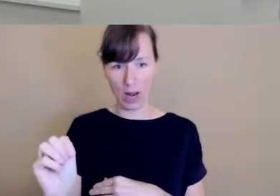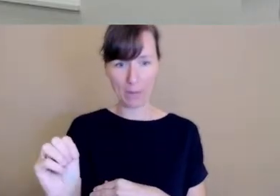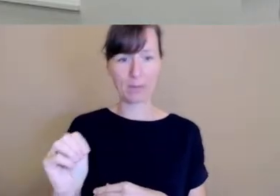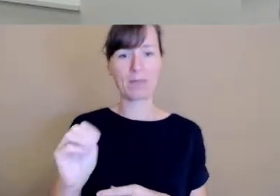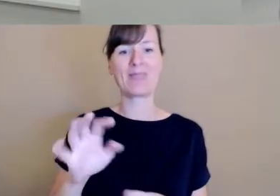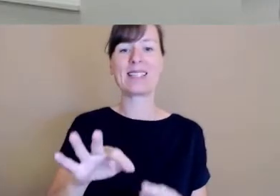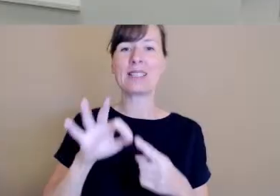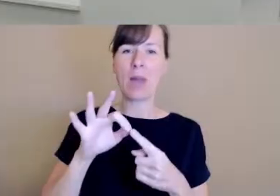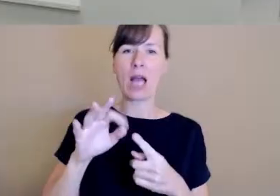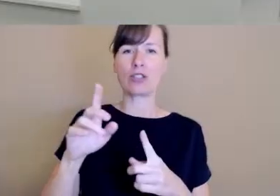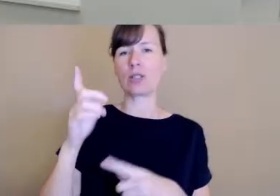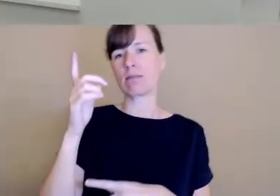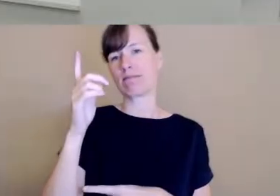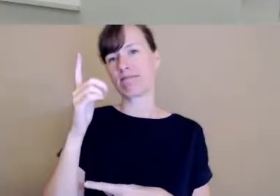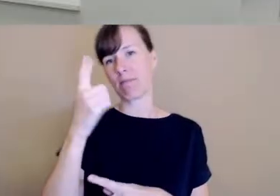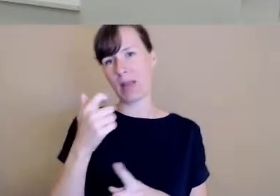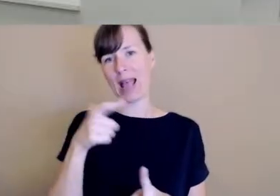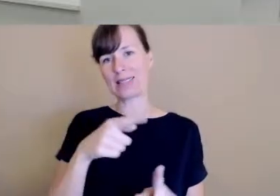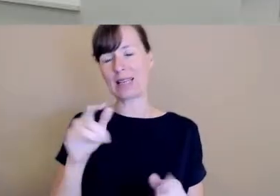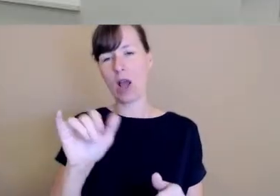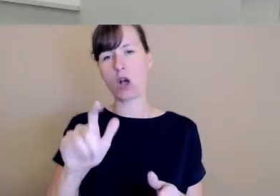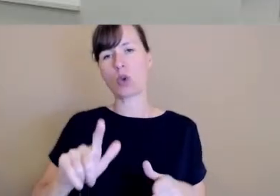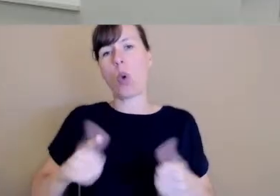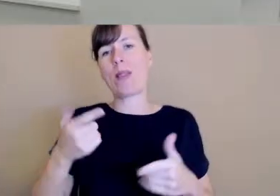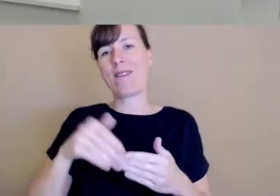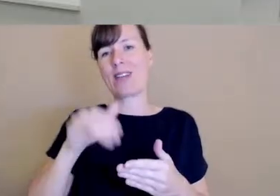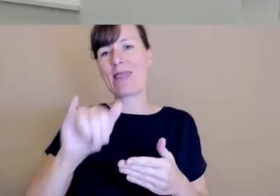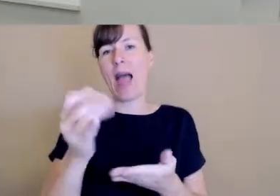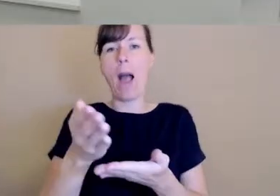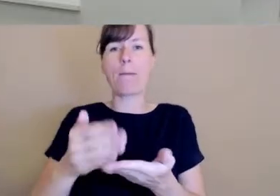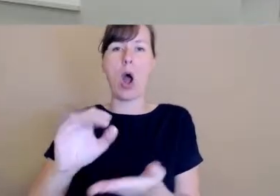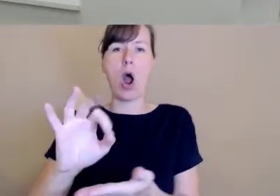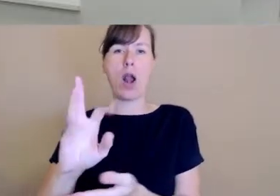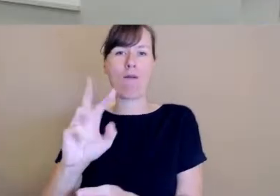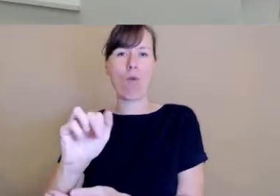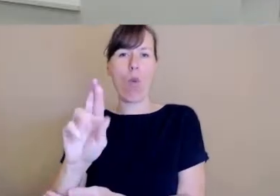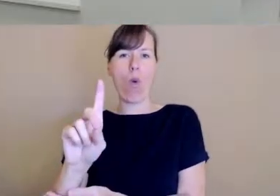2 and served this town for many years, both in